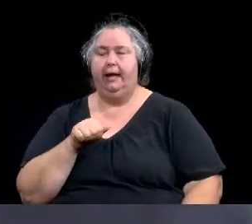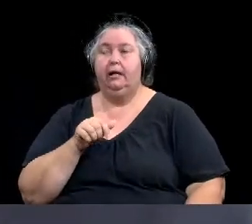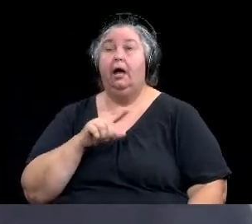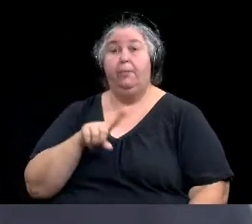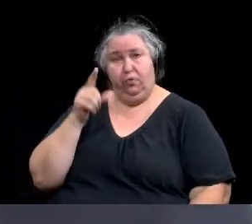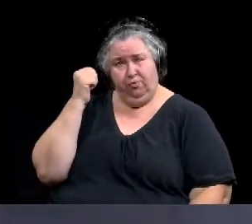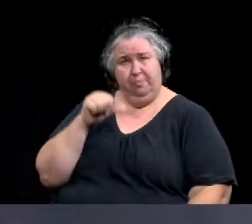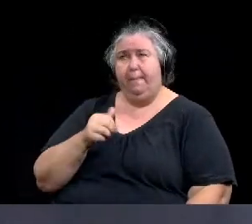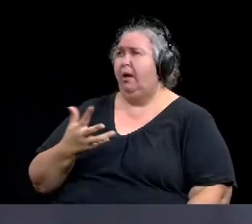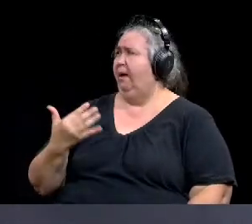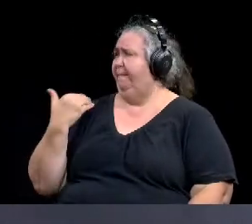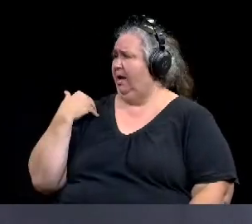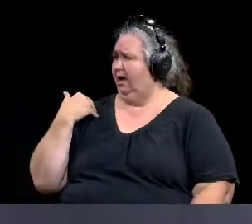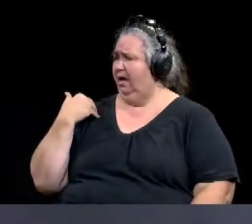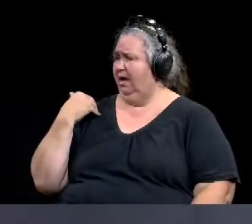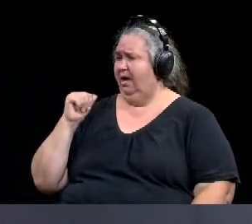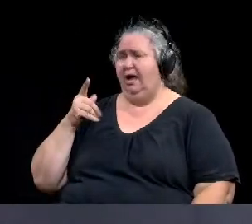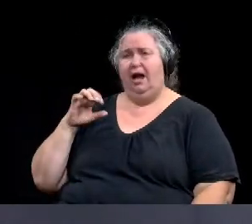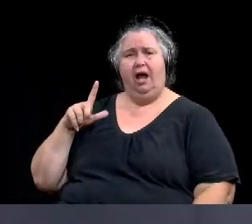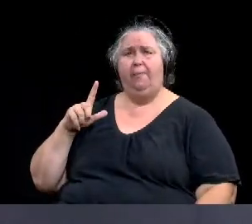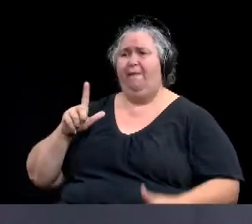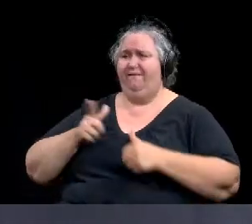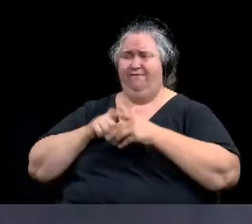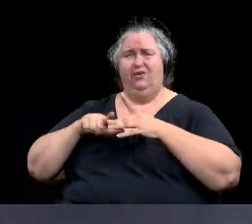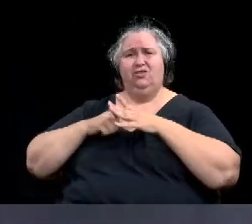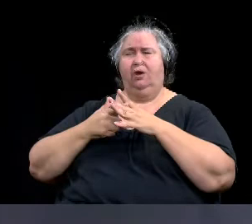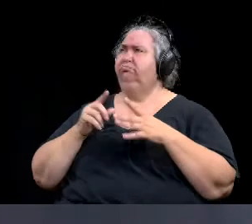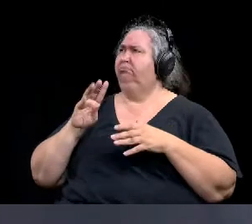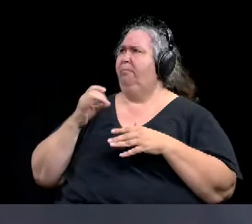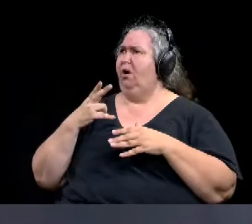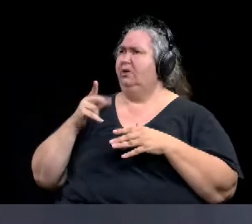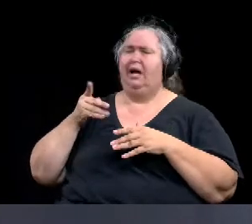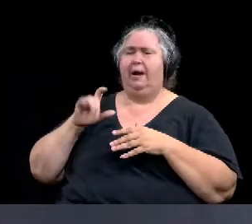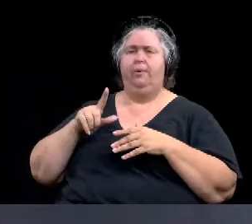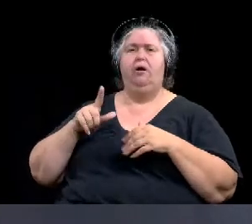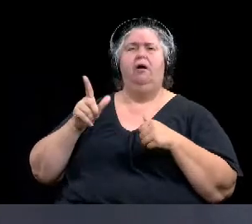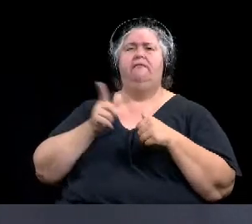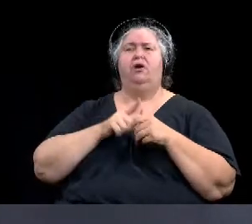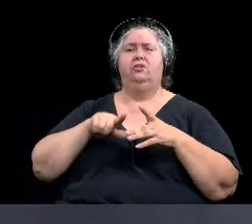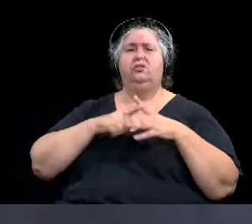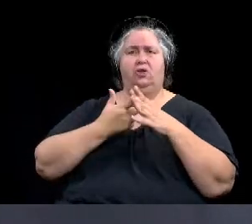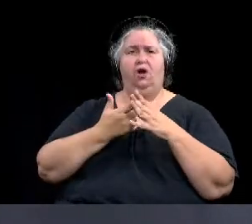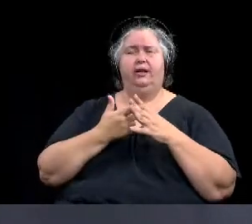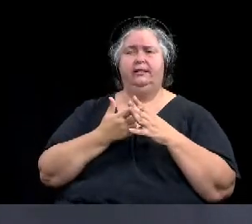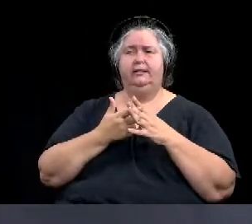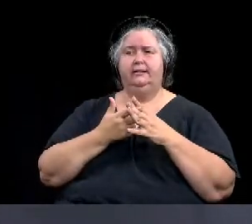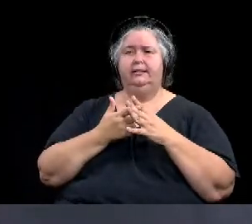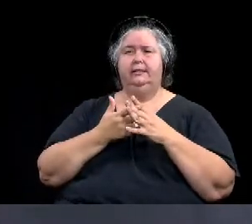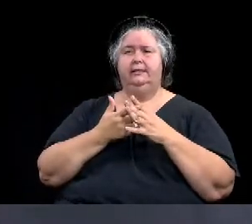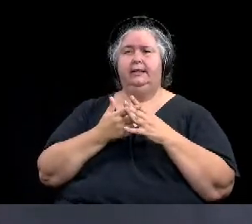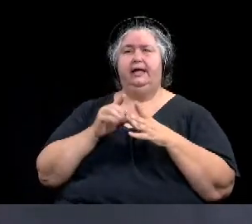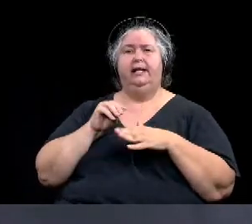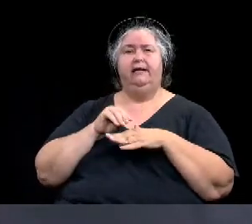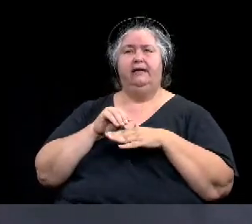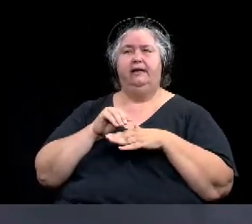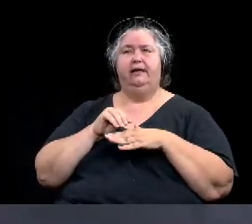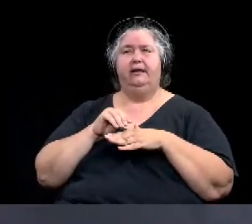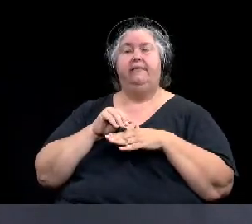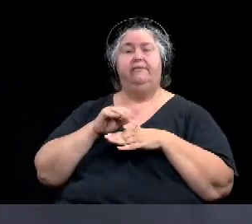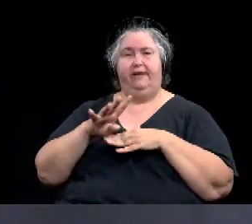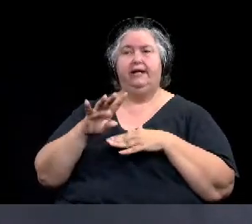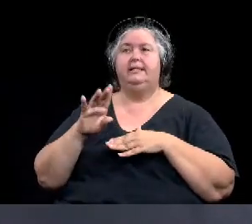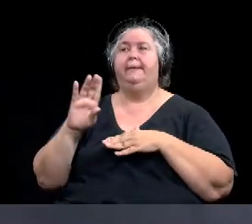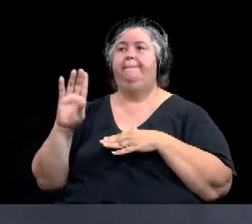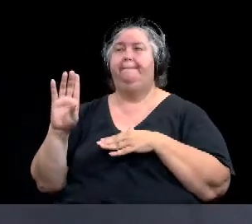started, a lot of the orders that came down into the community that affected individuals and businesses were